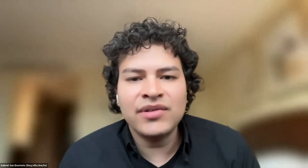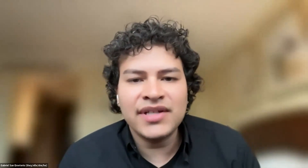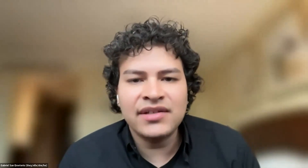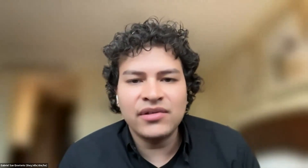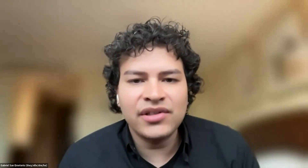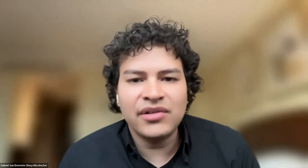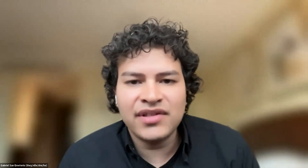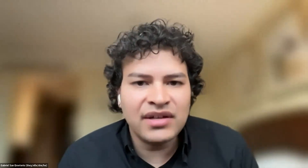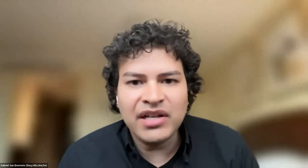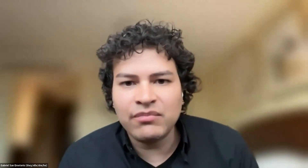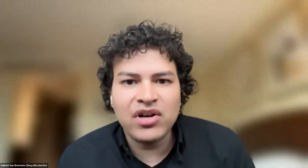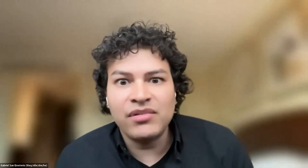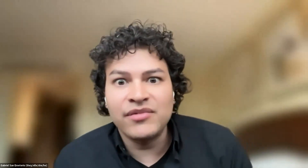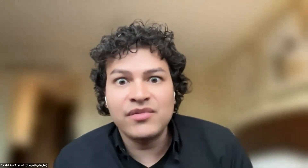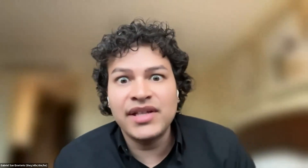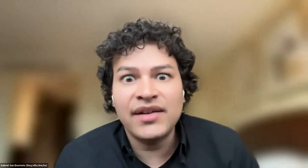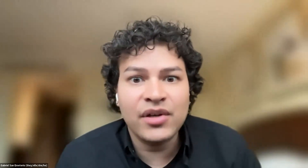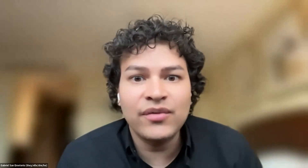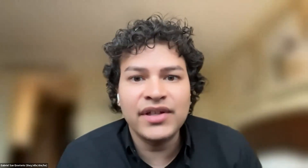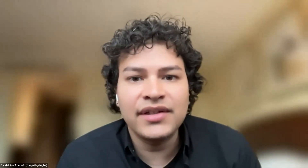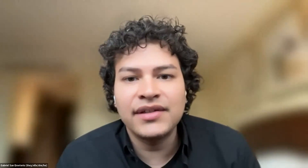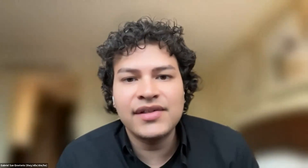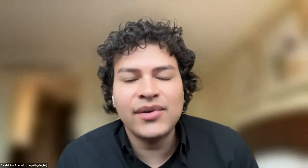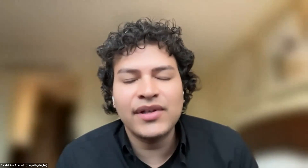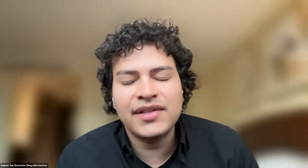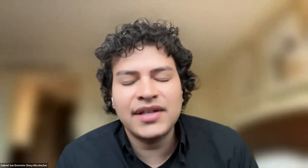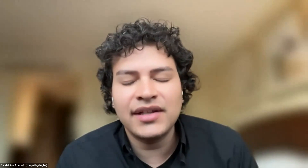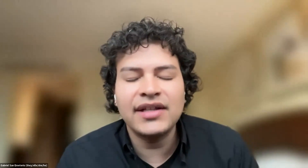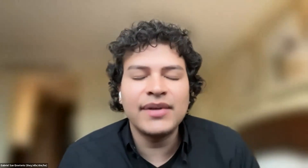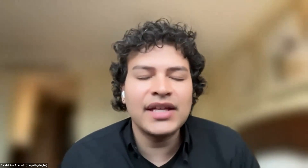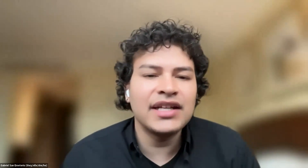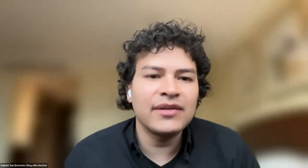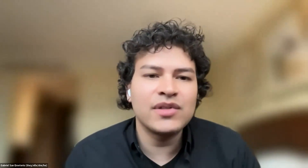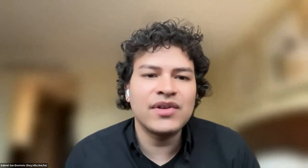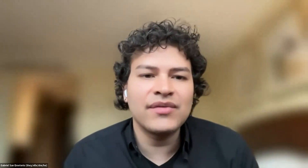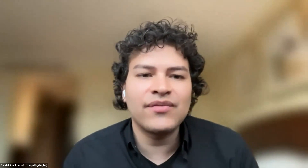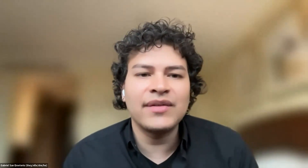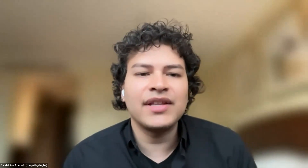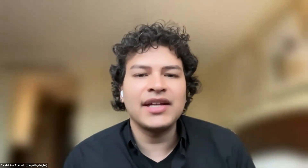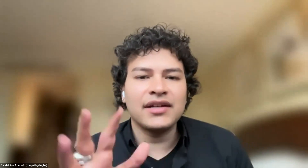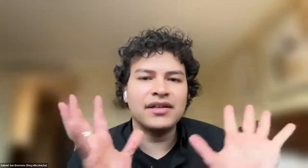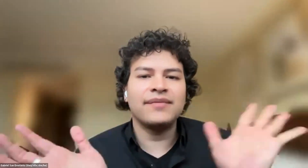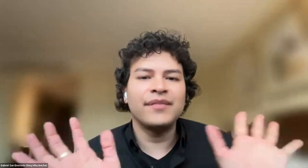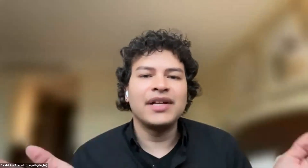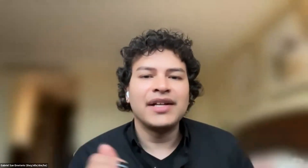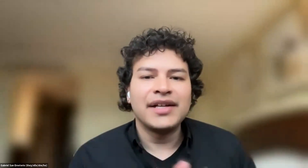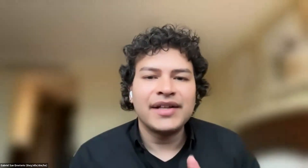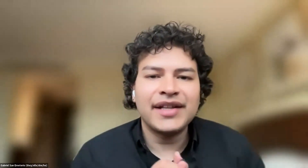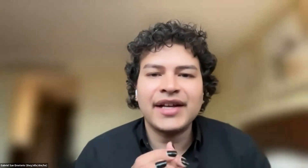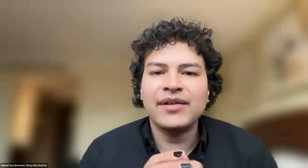like gastrointestinal, stomach problems when they have COVID. So in the beginning, it was very framed like